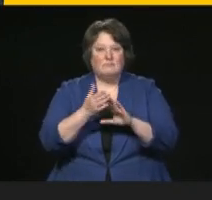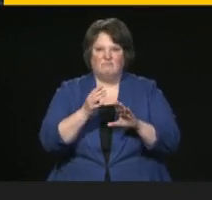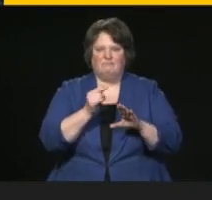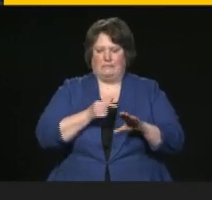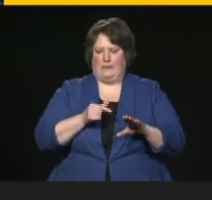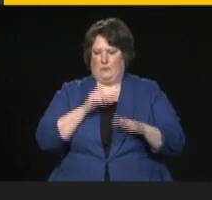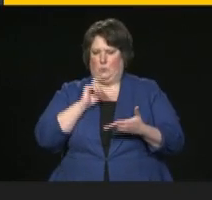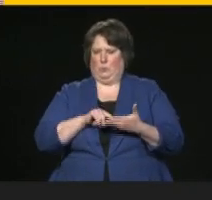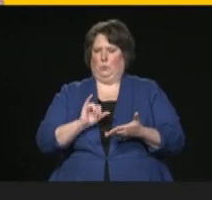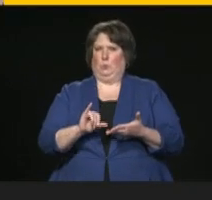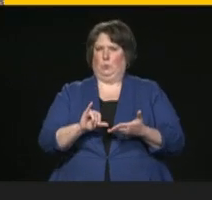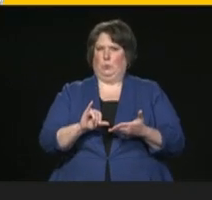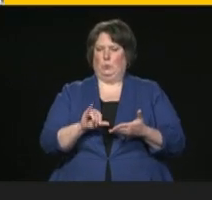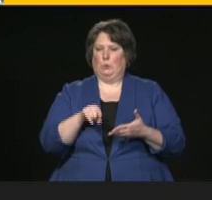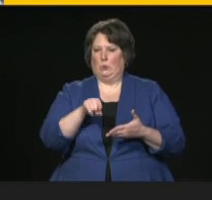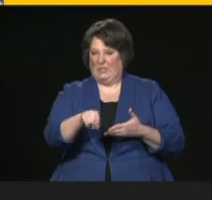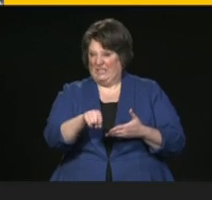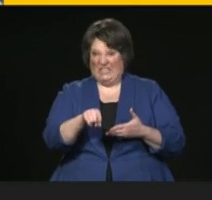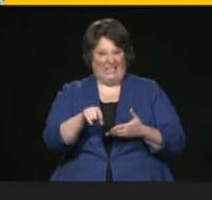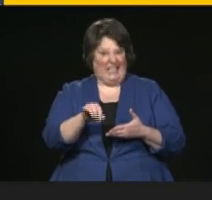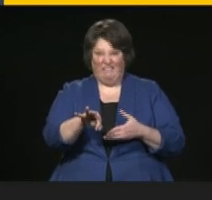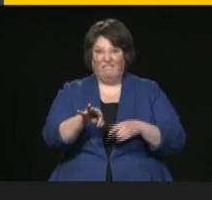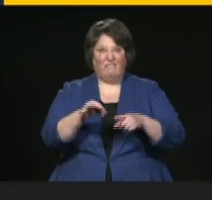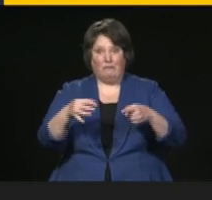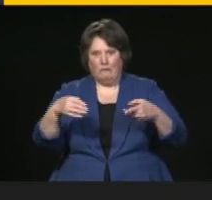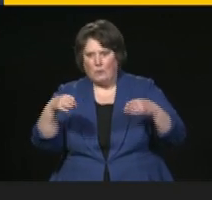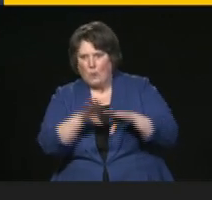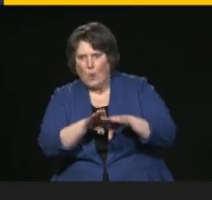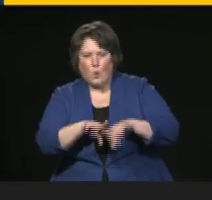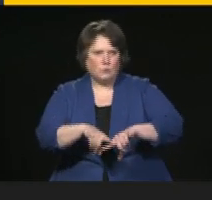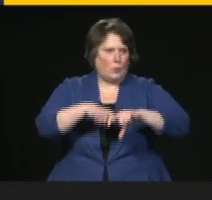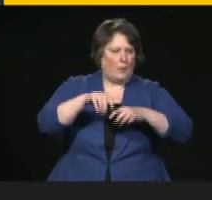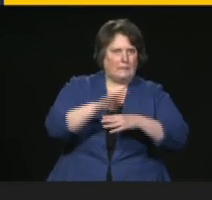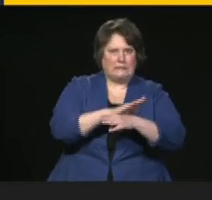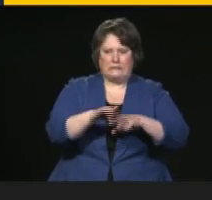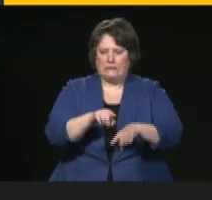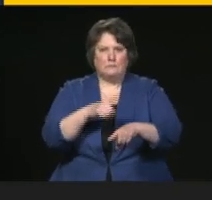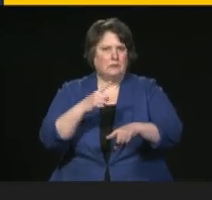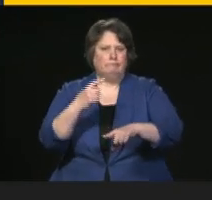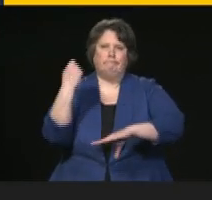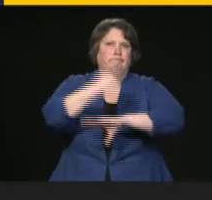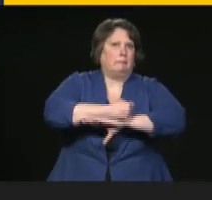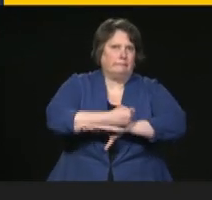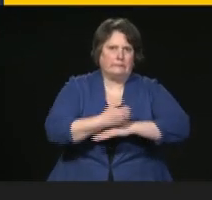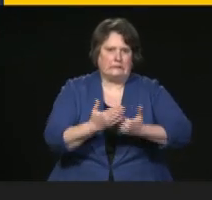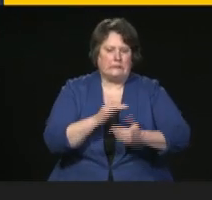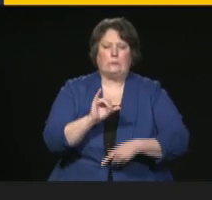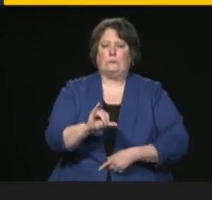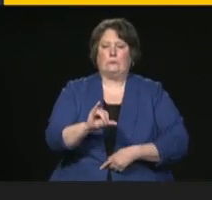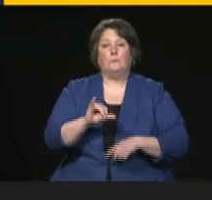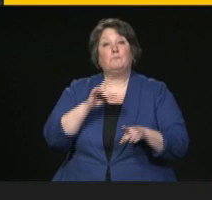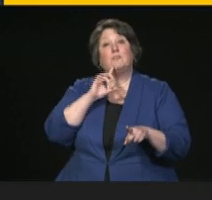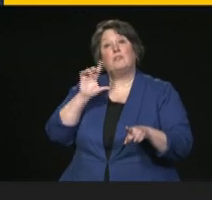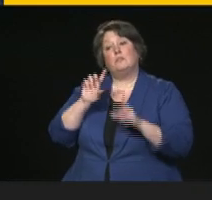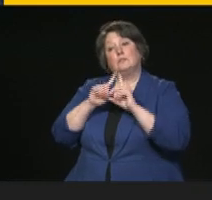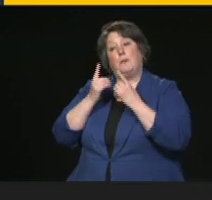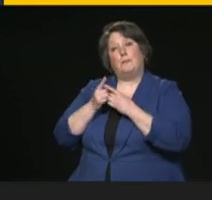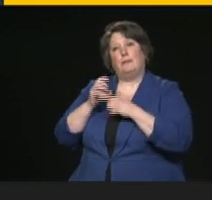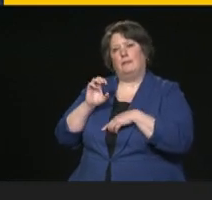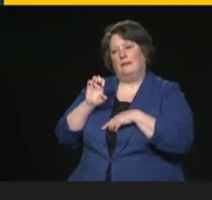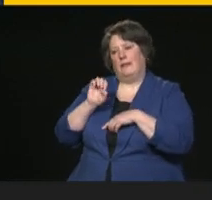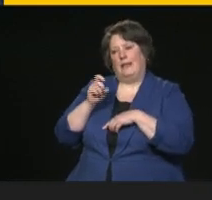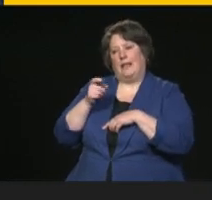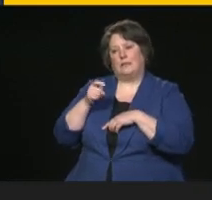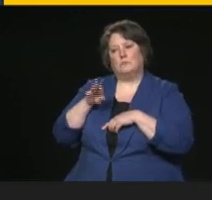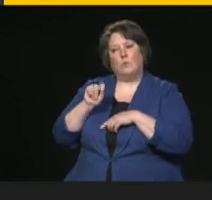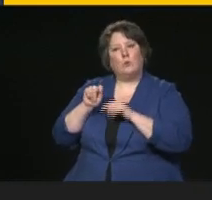of COVID-19. Export Development Canada will work with financial institutions so they can issue new operating credit and